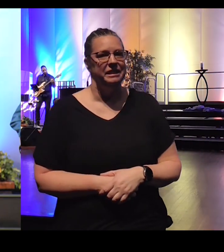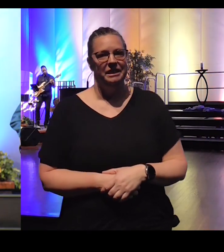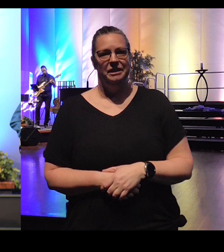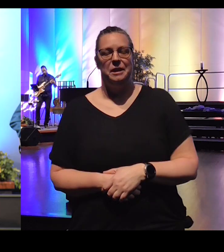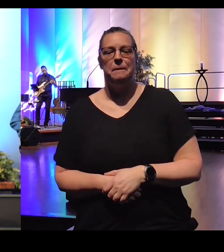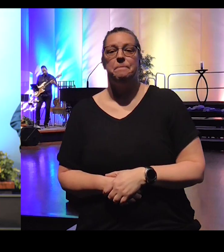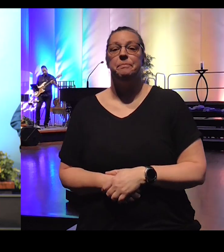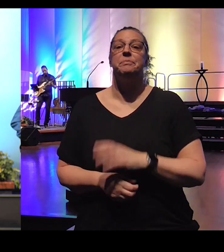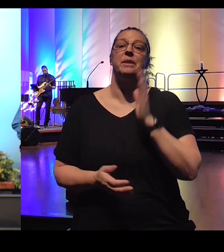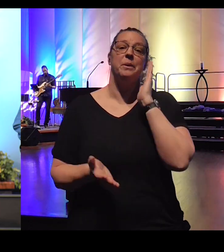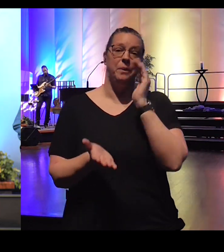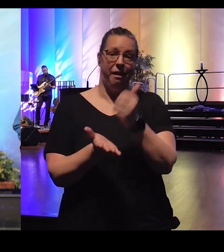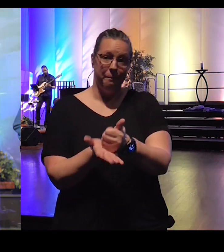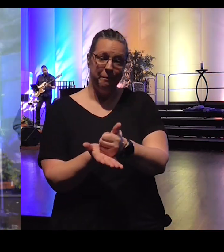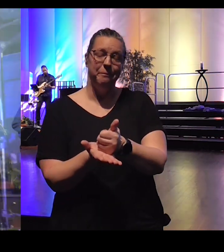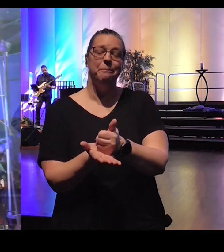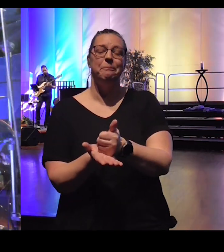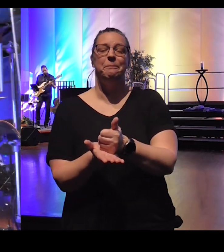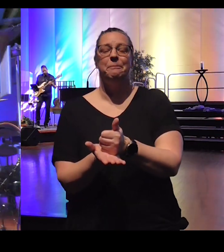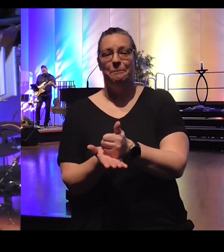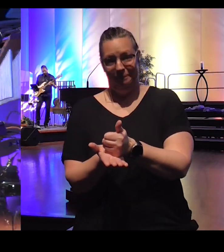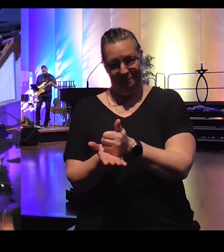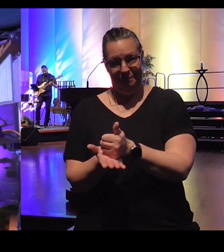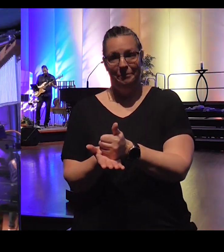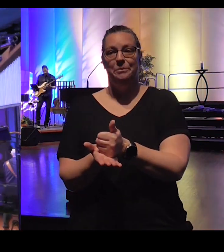It will help you